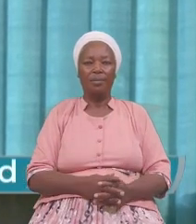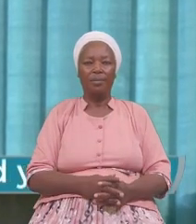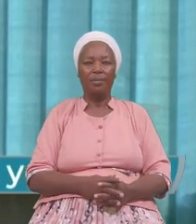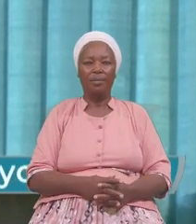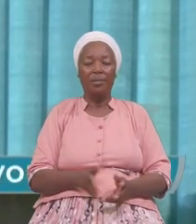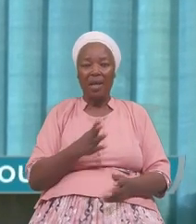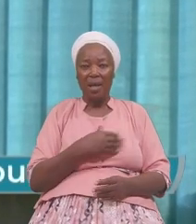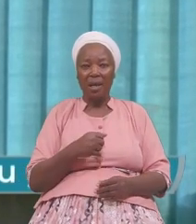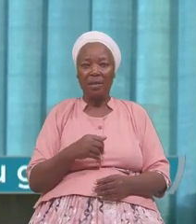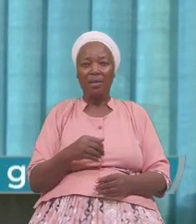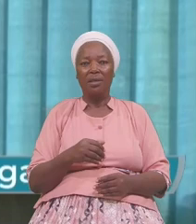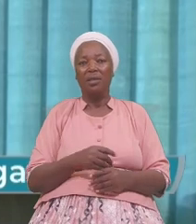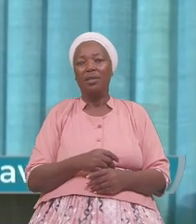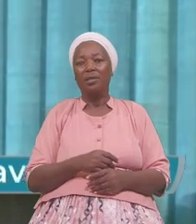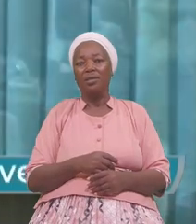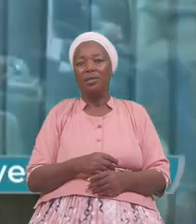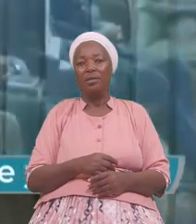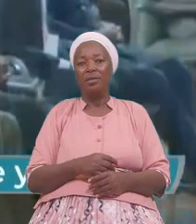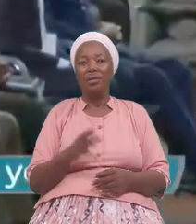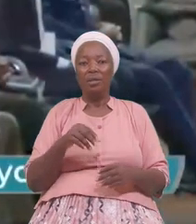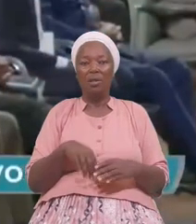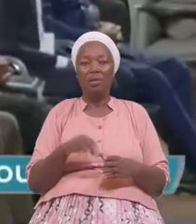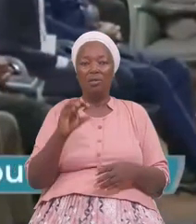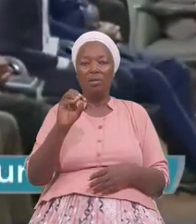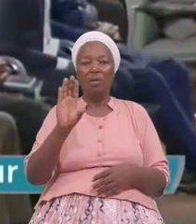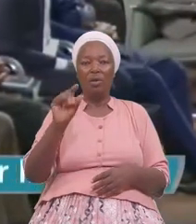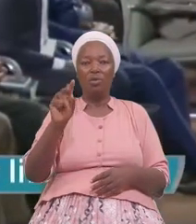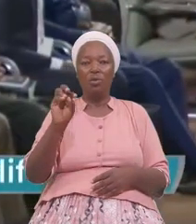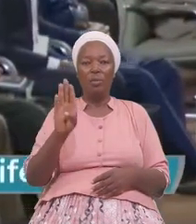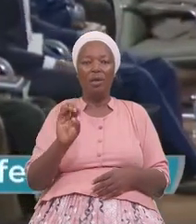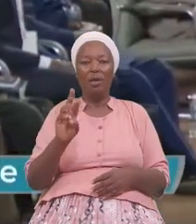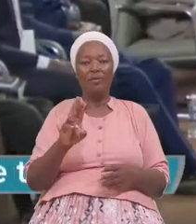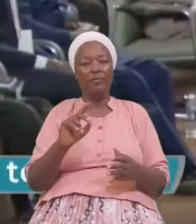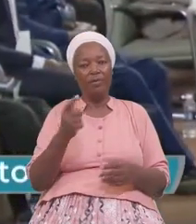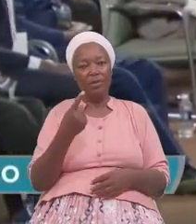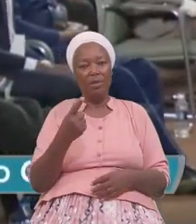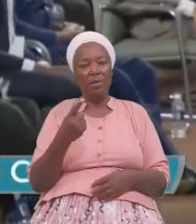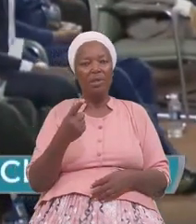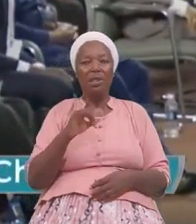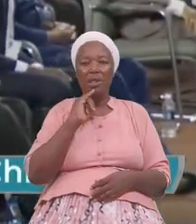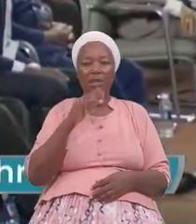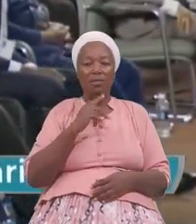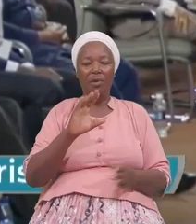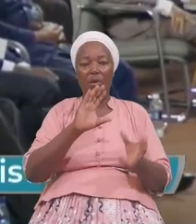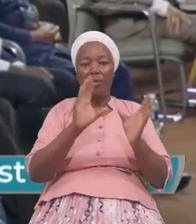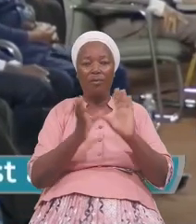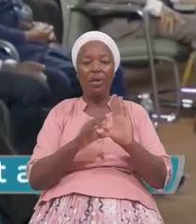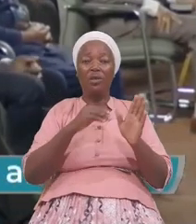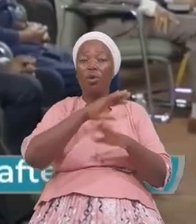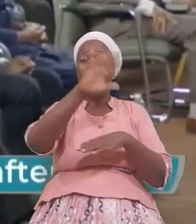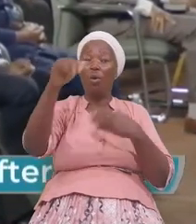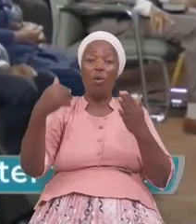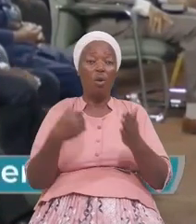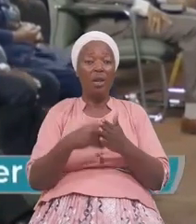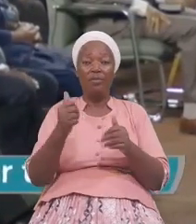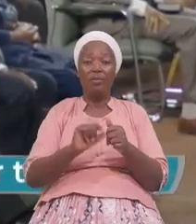And in a week's time, Sunday, October 1st, will be Converts Rally globally for all our new converts. Please take